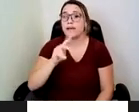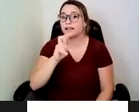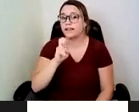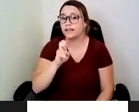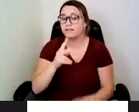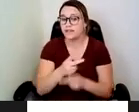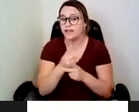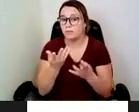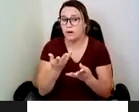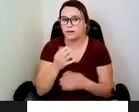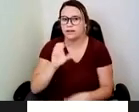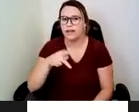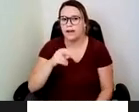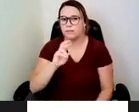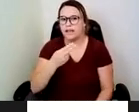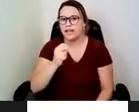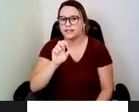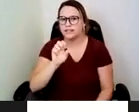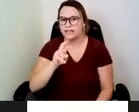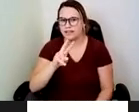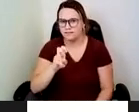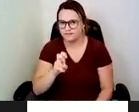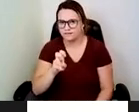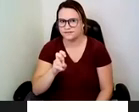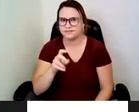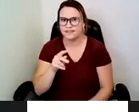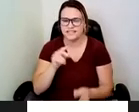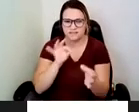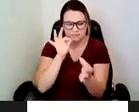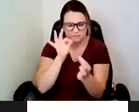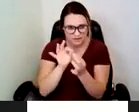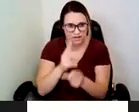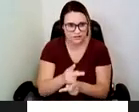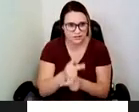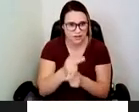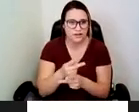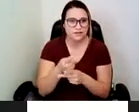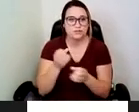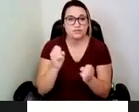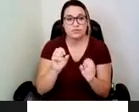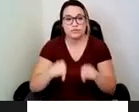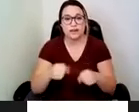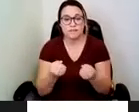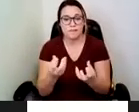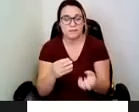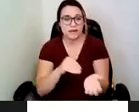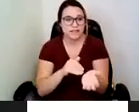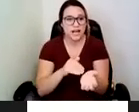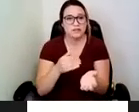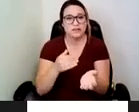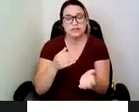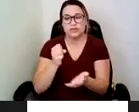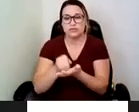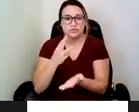Many times it's interdisciplinary. So you could have physician, nurse practitioner, social worker,